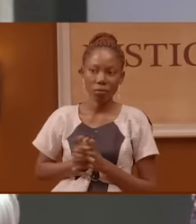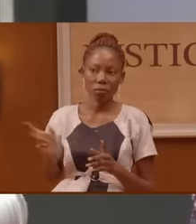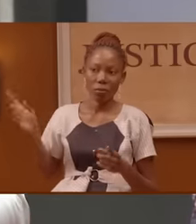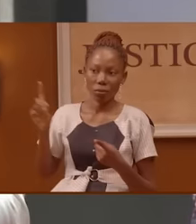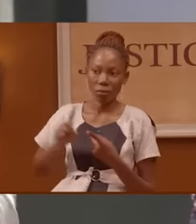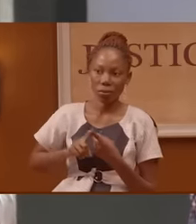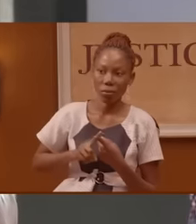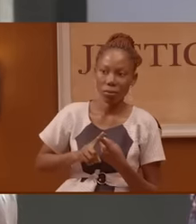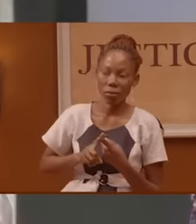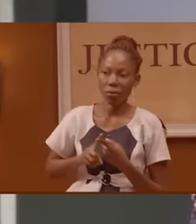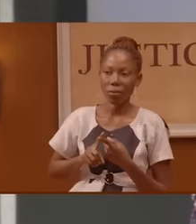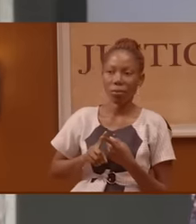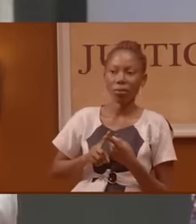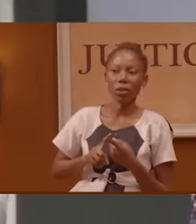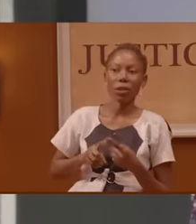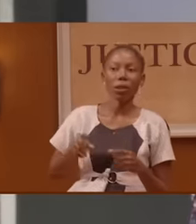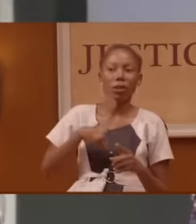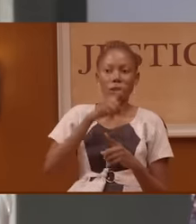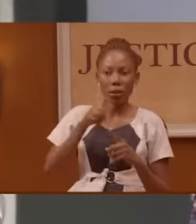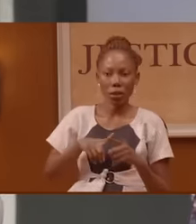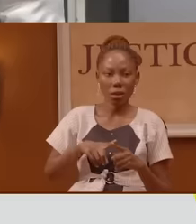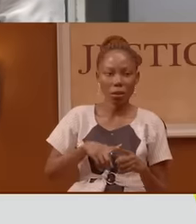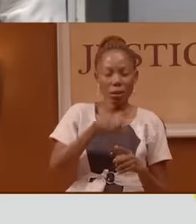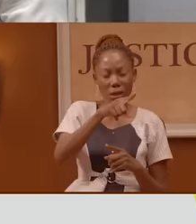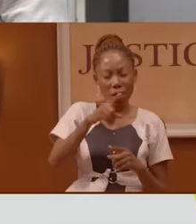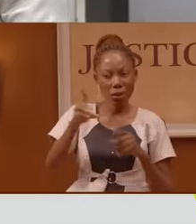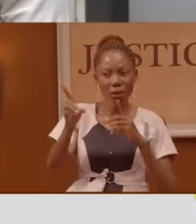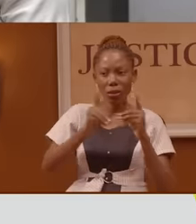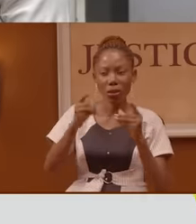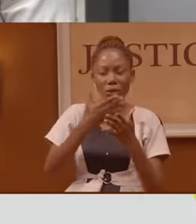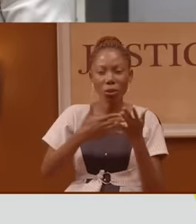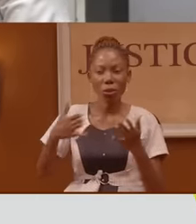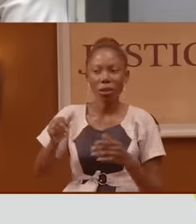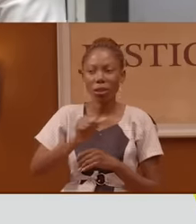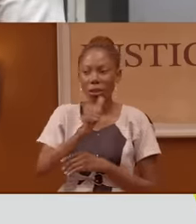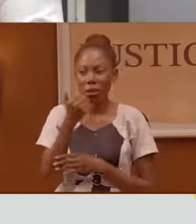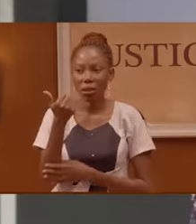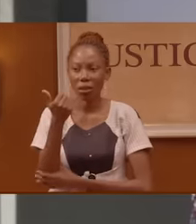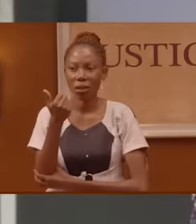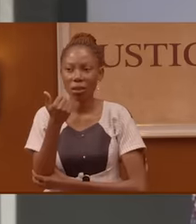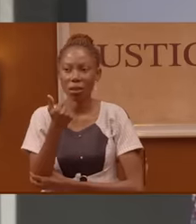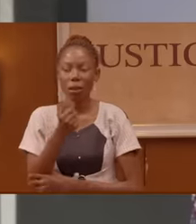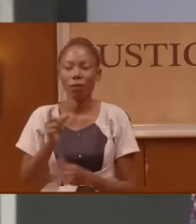until he did the unthinkable that I never thought he could do. First of all,